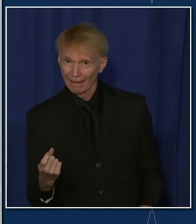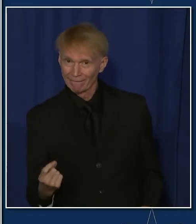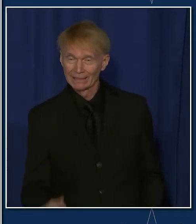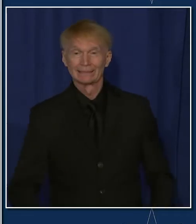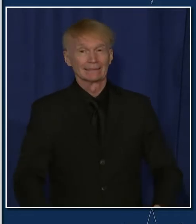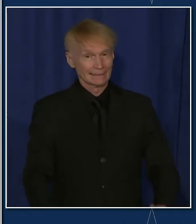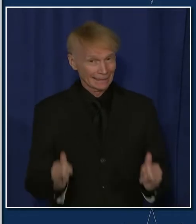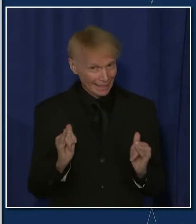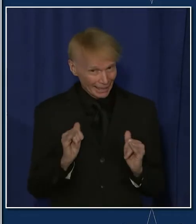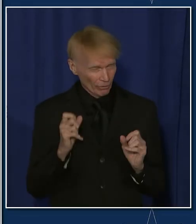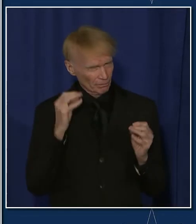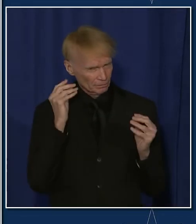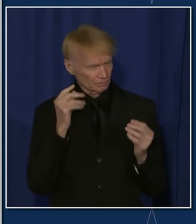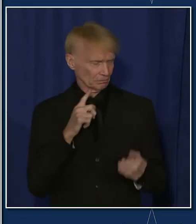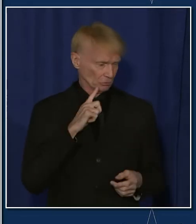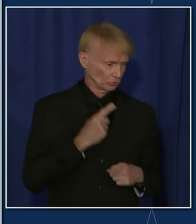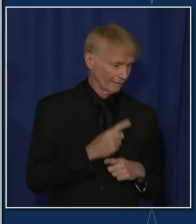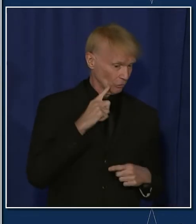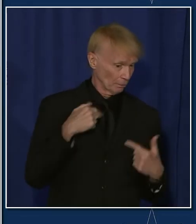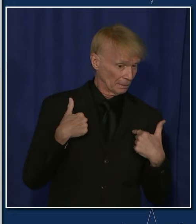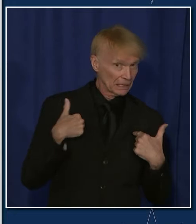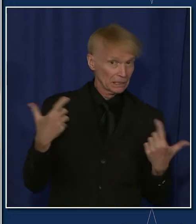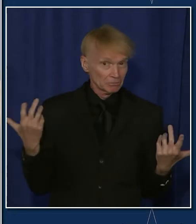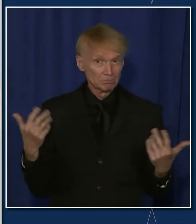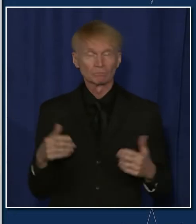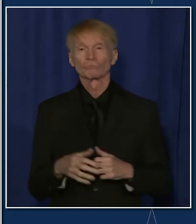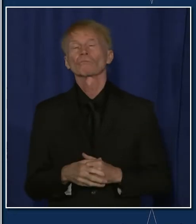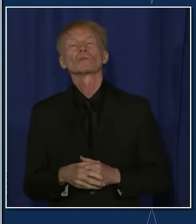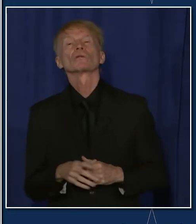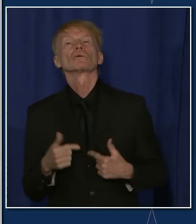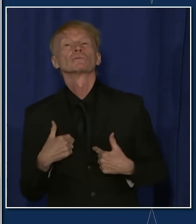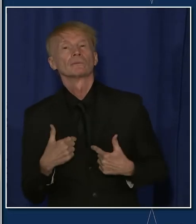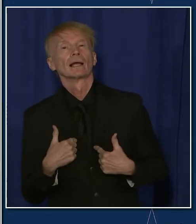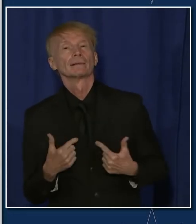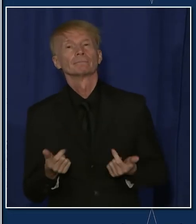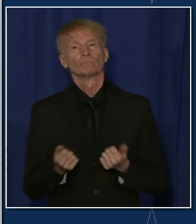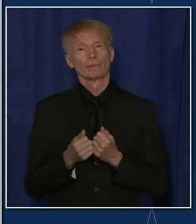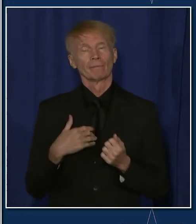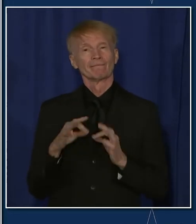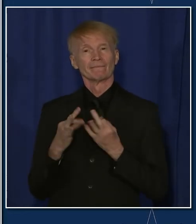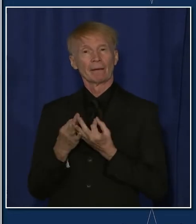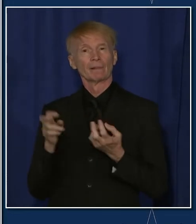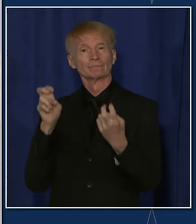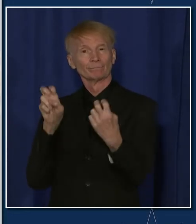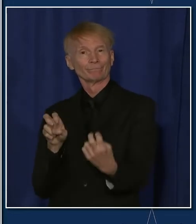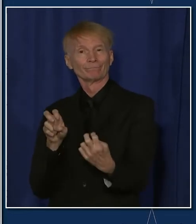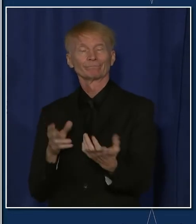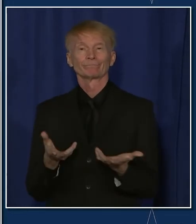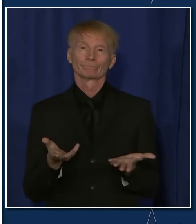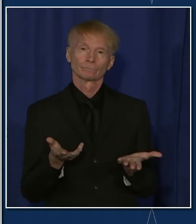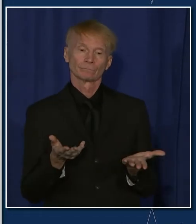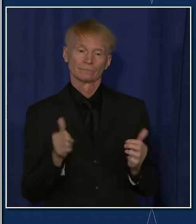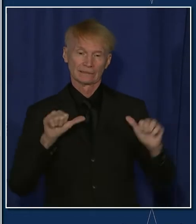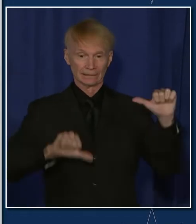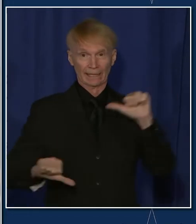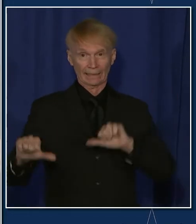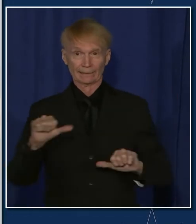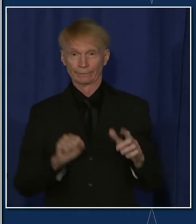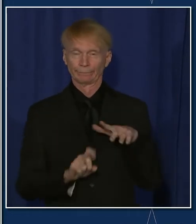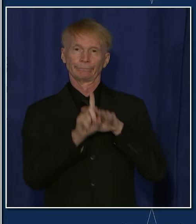thinking, hey, is this right for me? When I look at it, when I look at my family, the science outweighs the